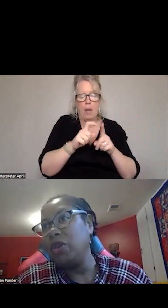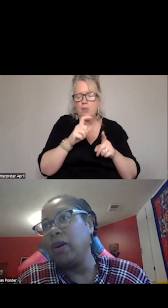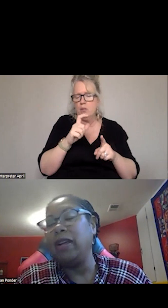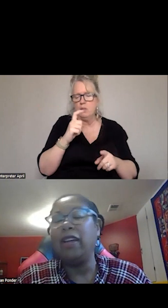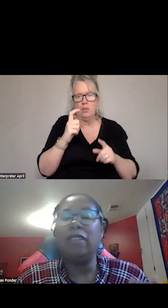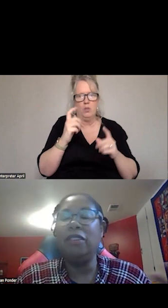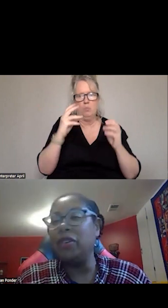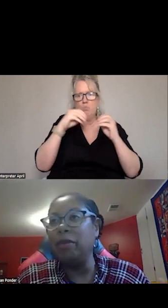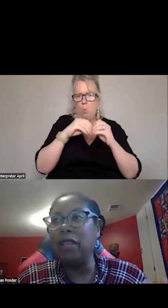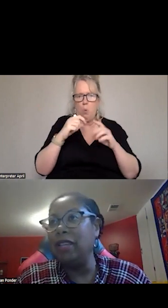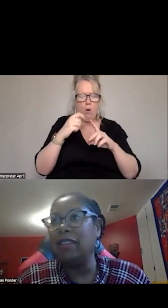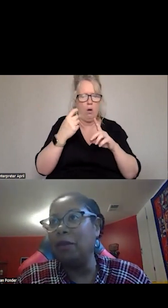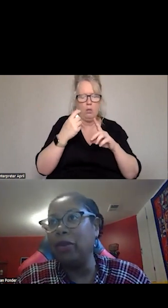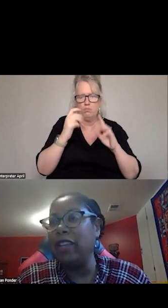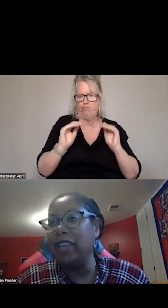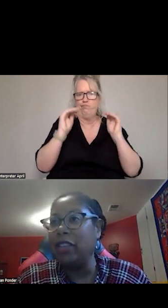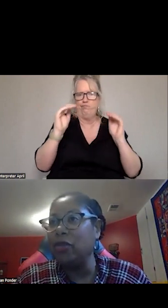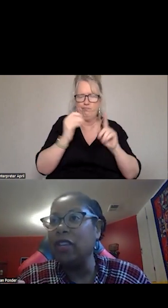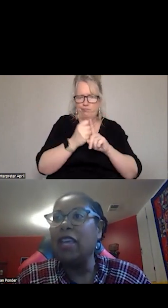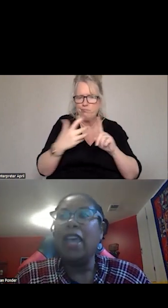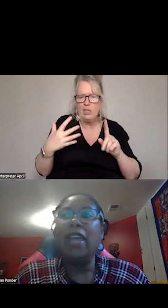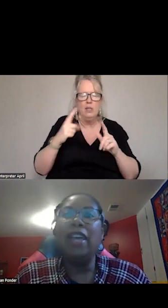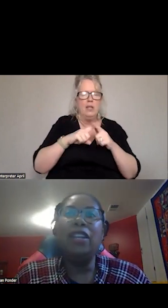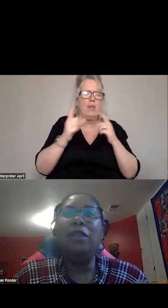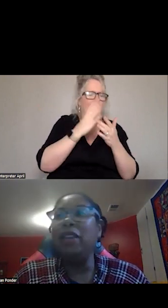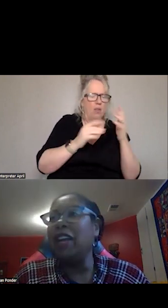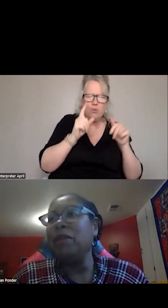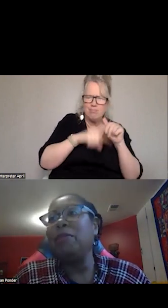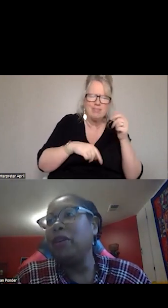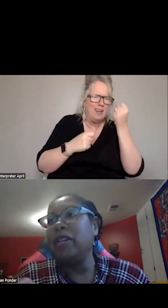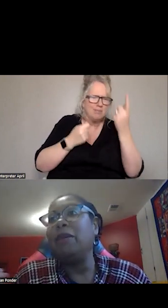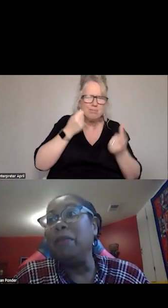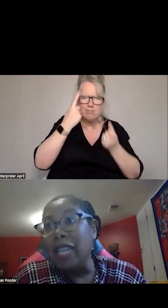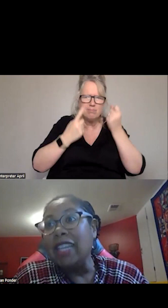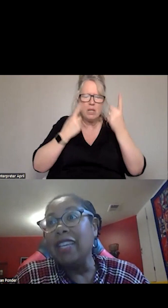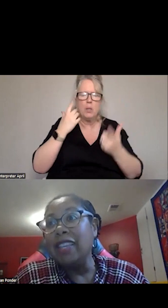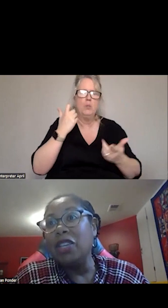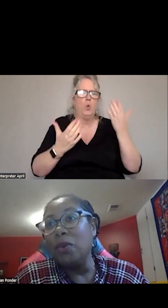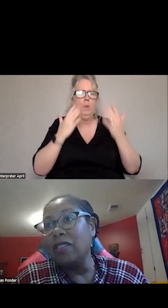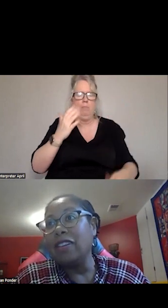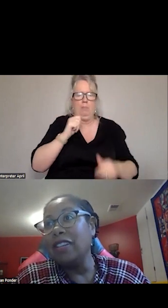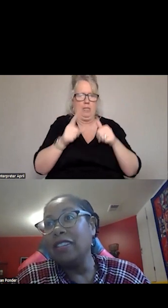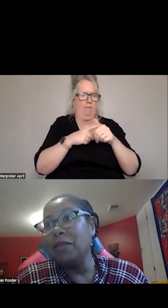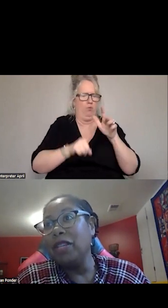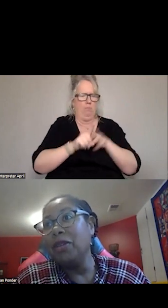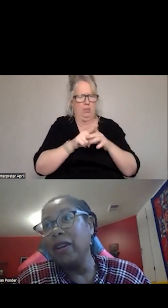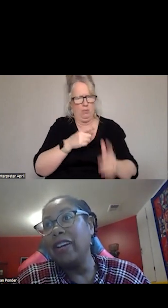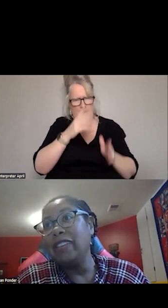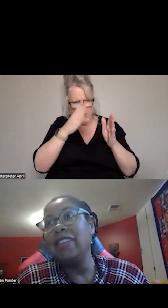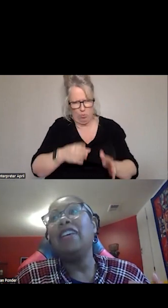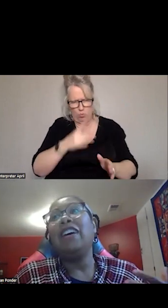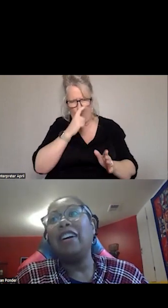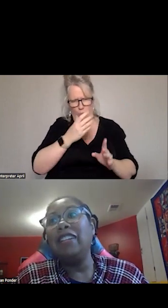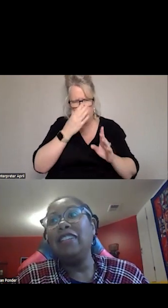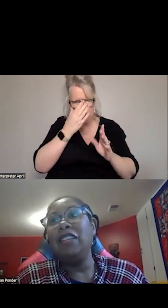have, a different ability to comprehend than others. And it may not be apparent immediately that you are talking to somebody who